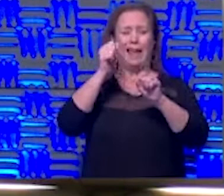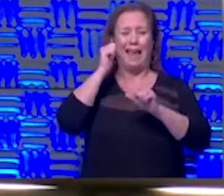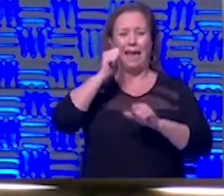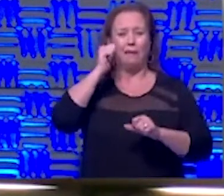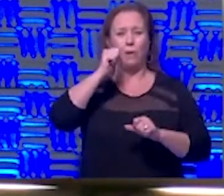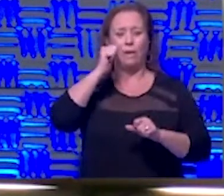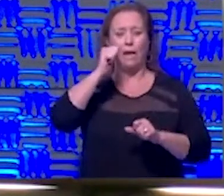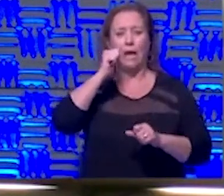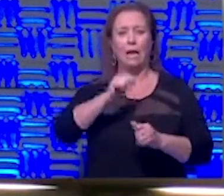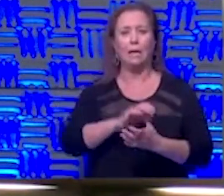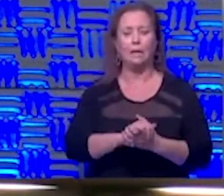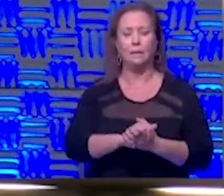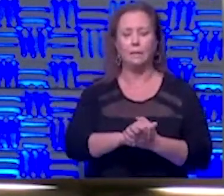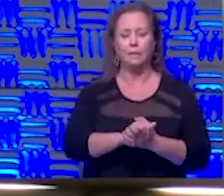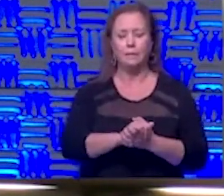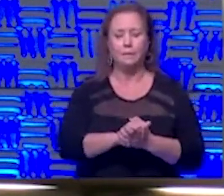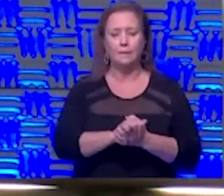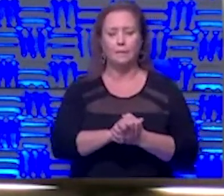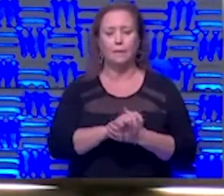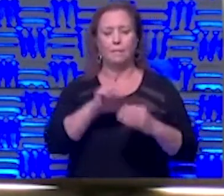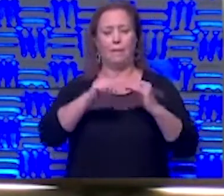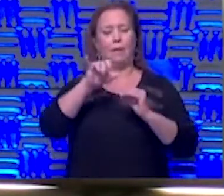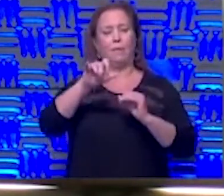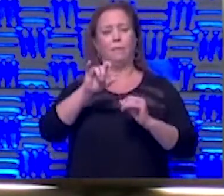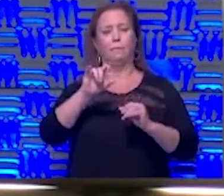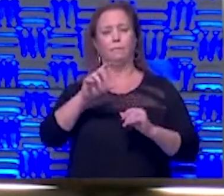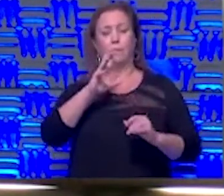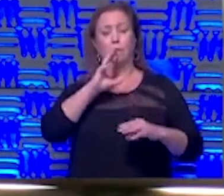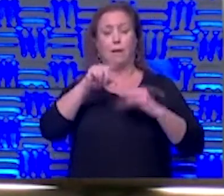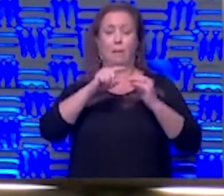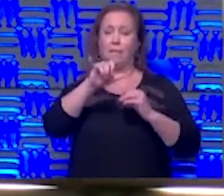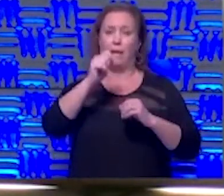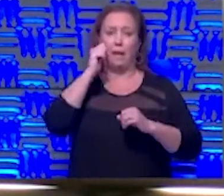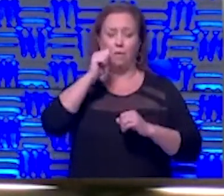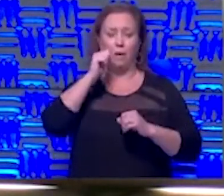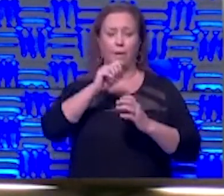Senator, I went back I wrote down a couple of things